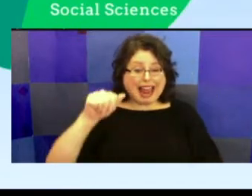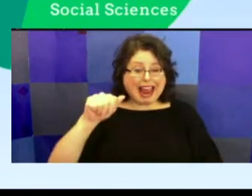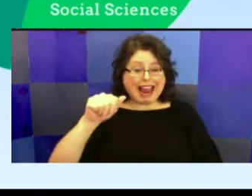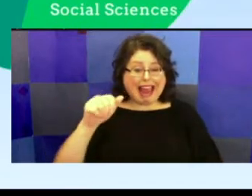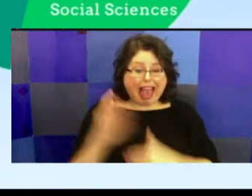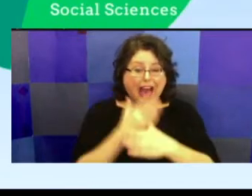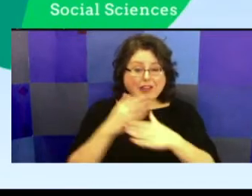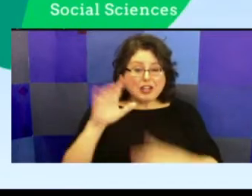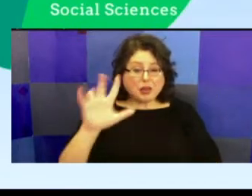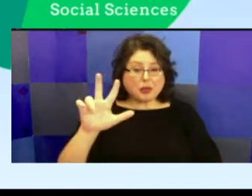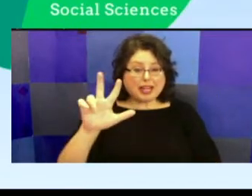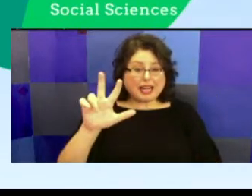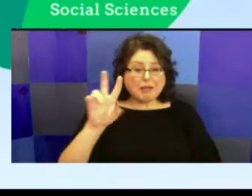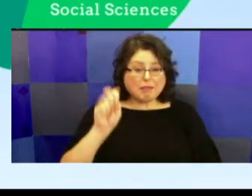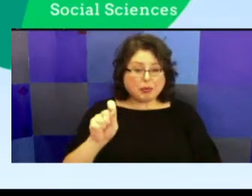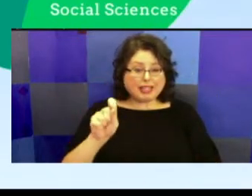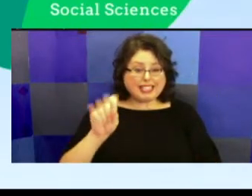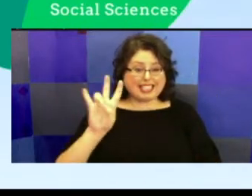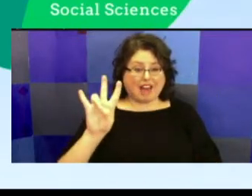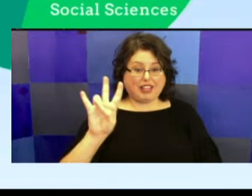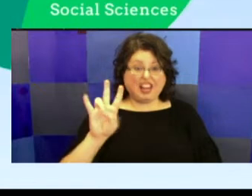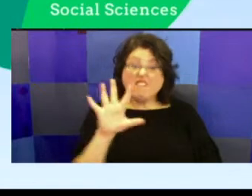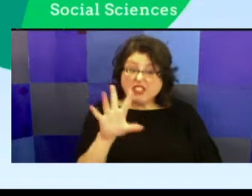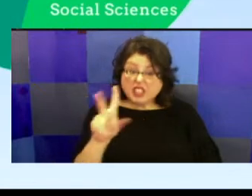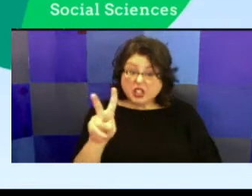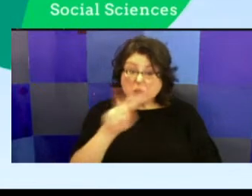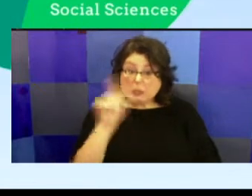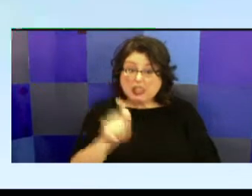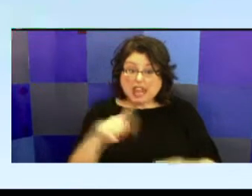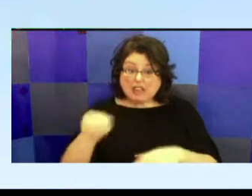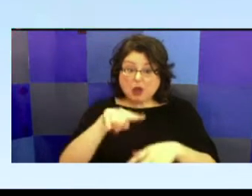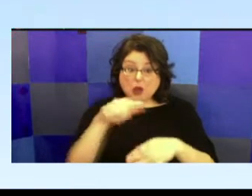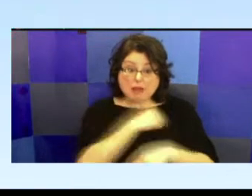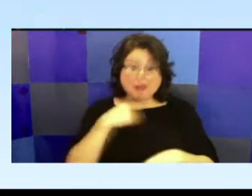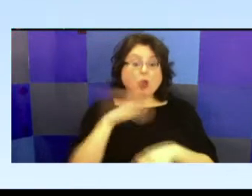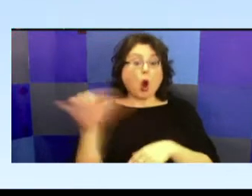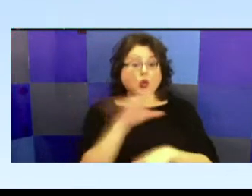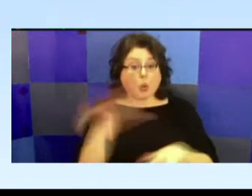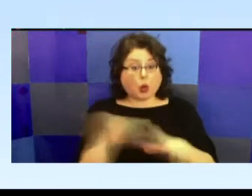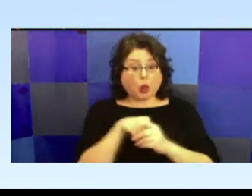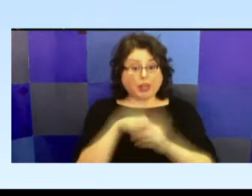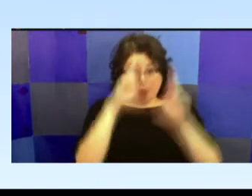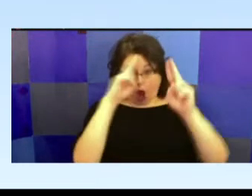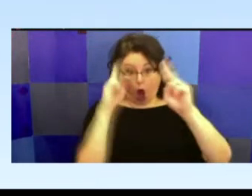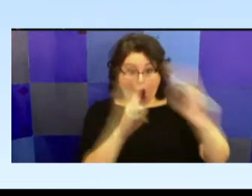and 52% of members are also in the honors program.